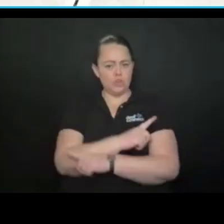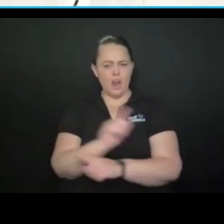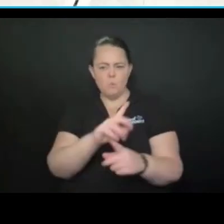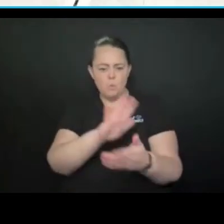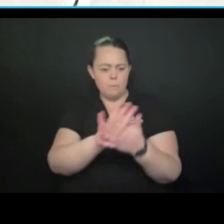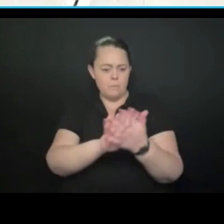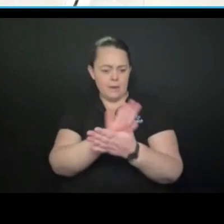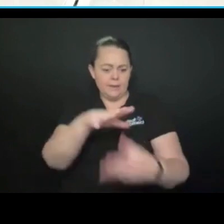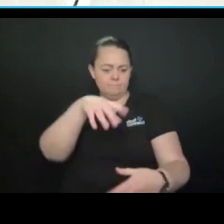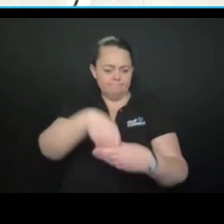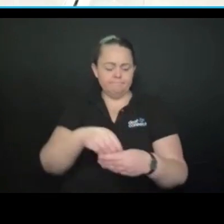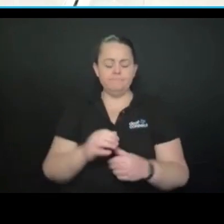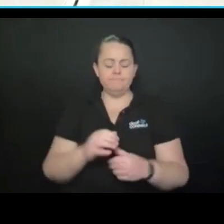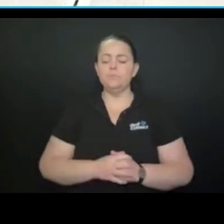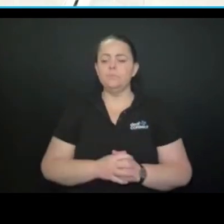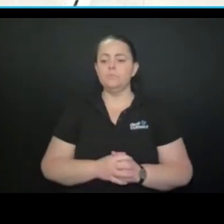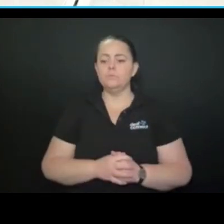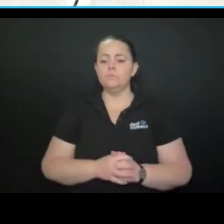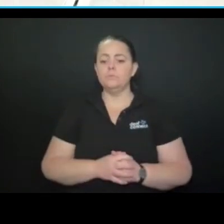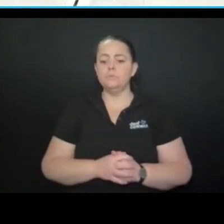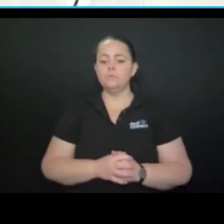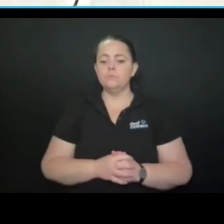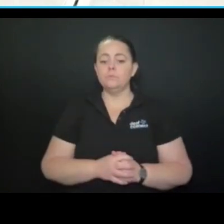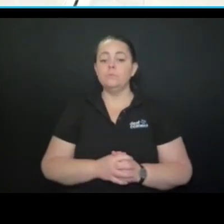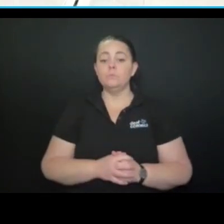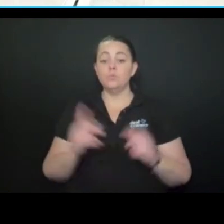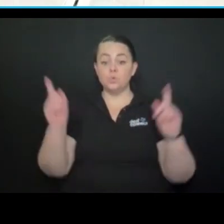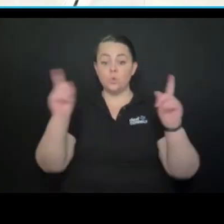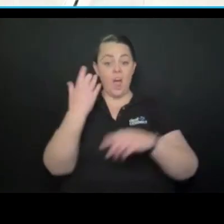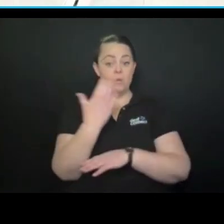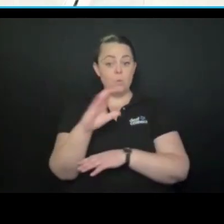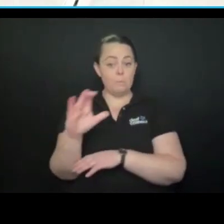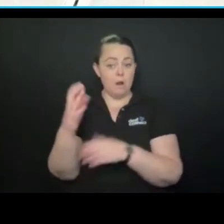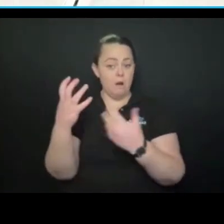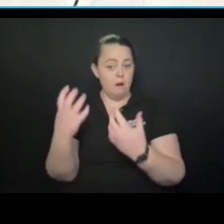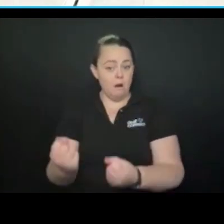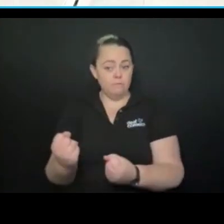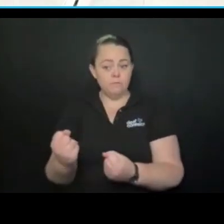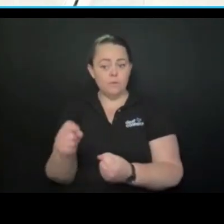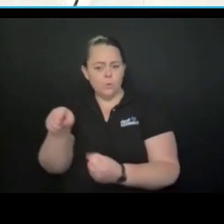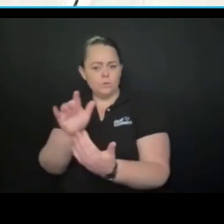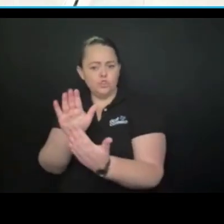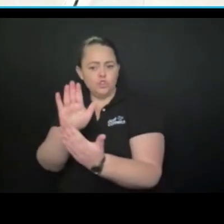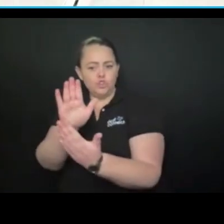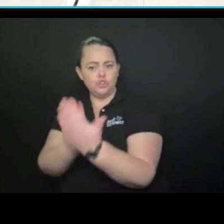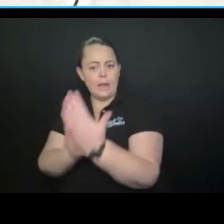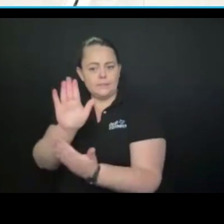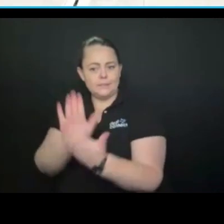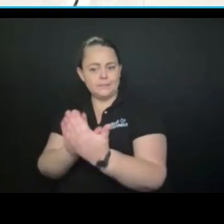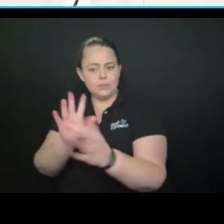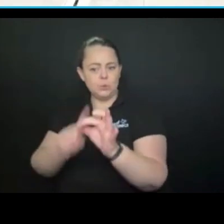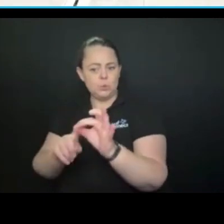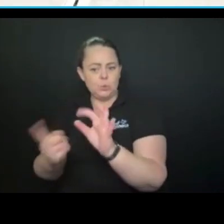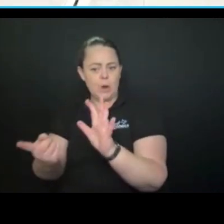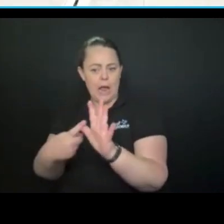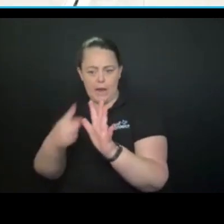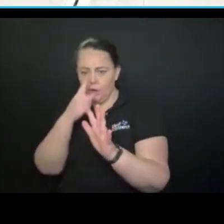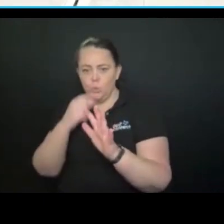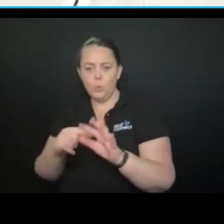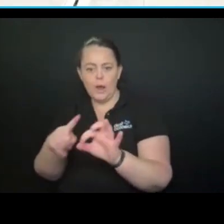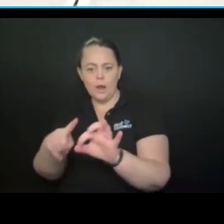in the chat as we go through the webinar, and we'll have a substantial question and answer session at the end to go through